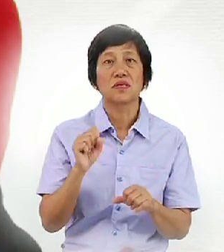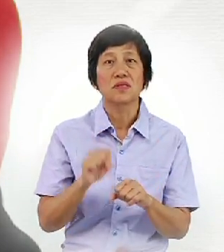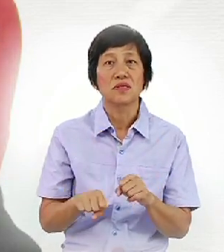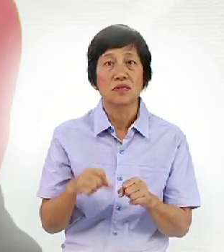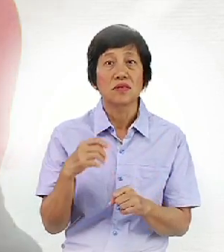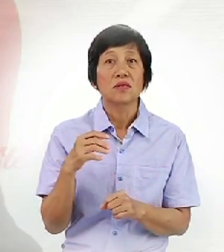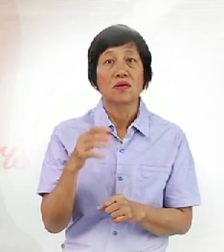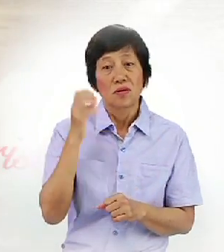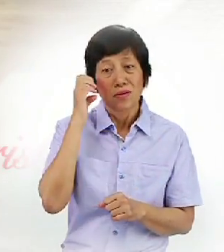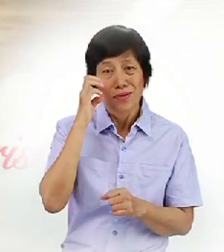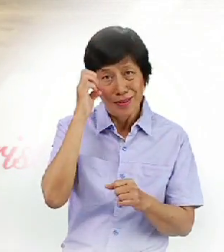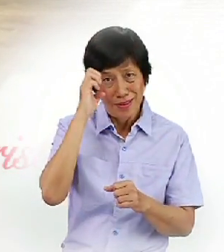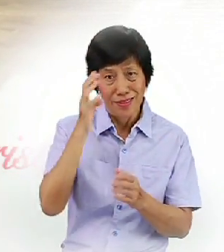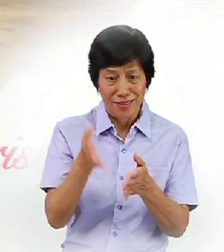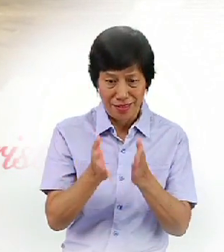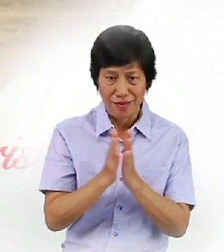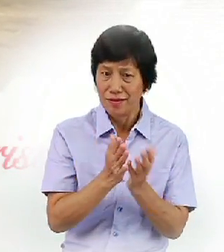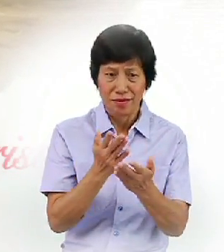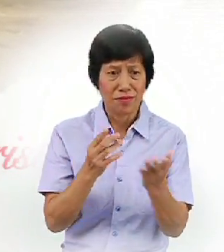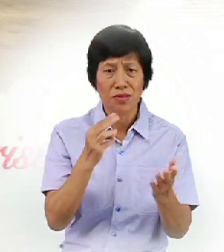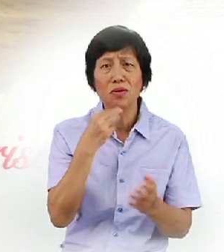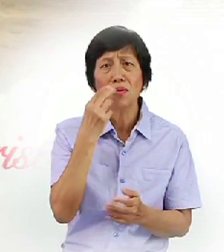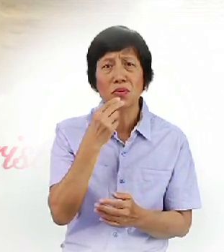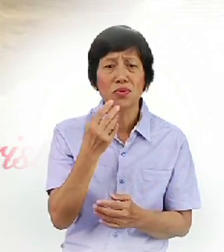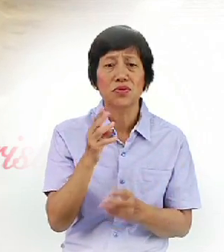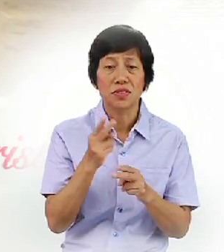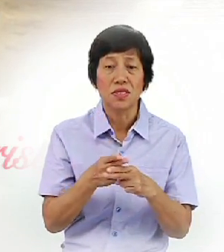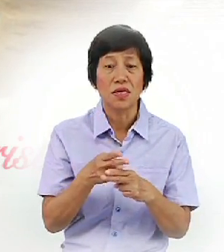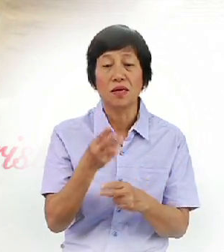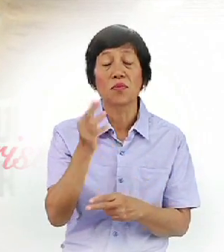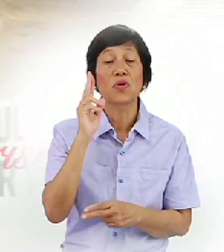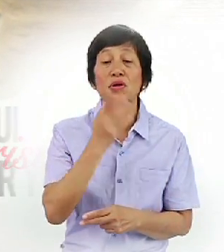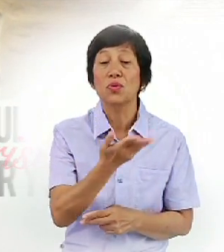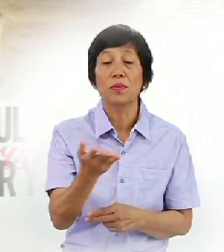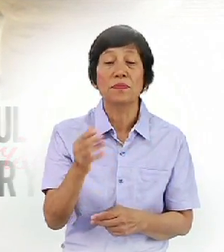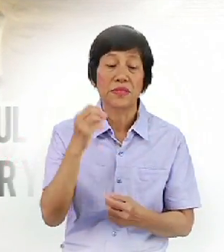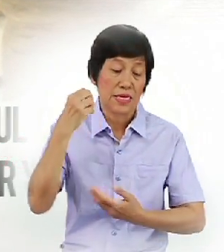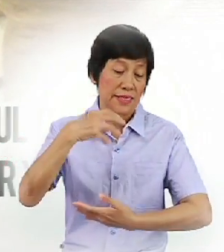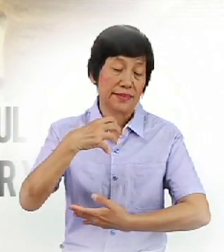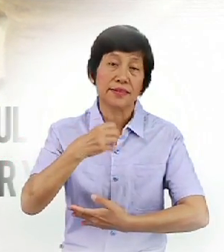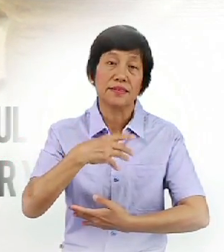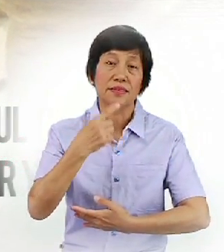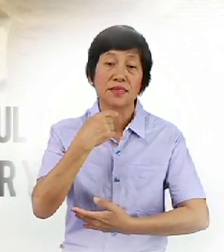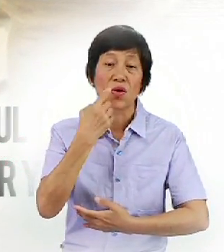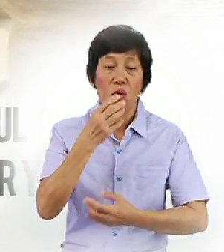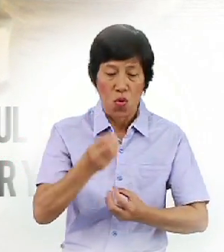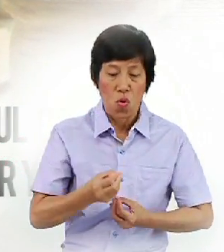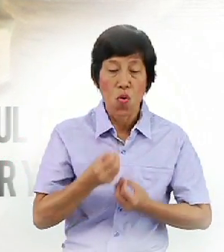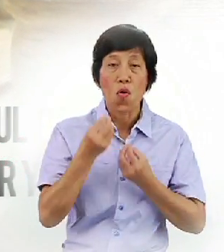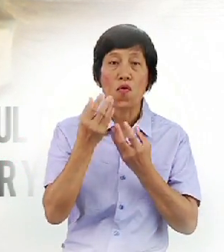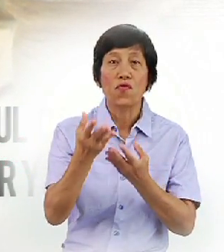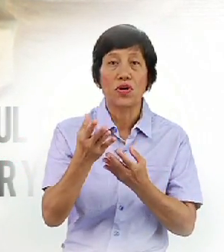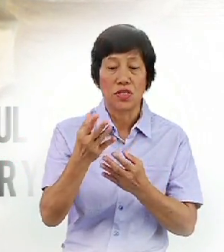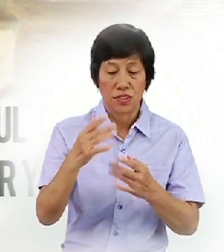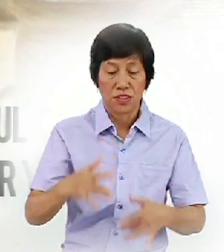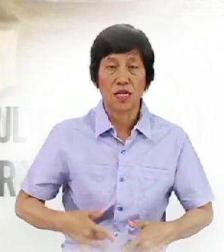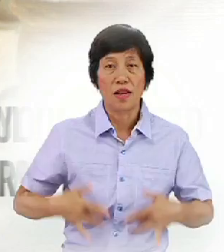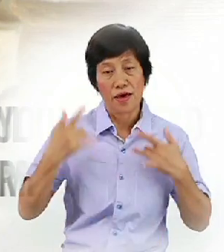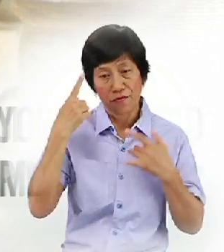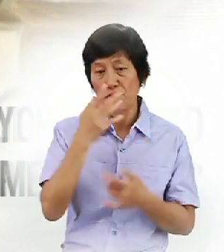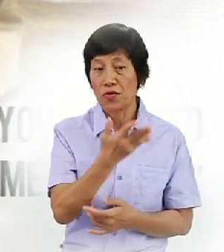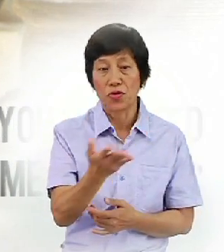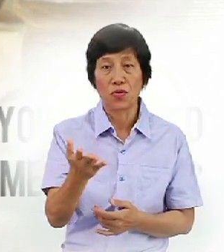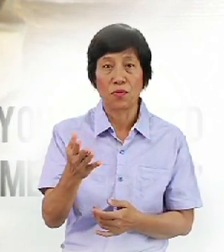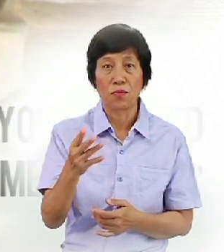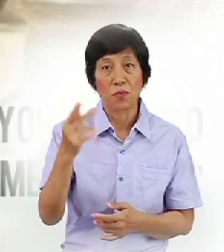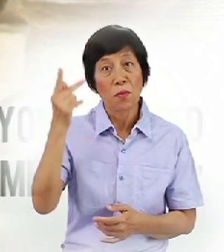asked them, "In whose name were you baptized? Who offered his life for you?